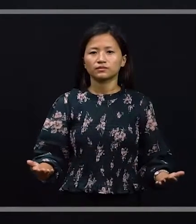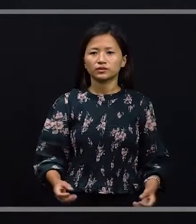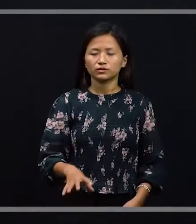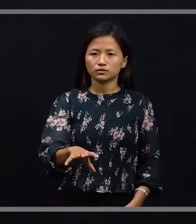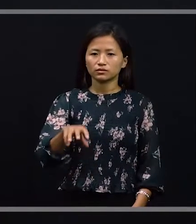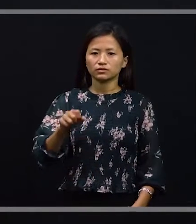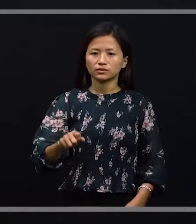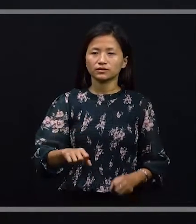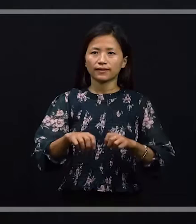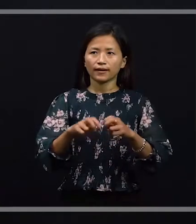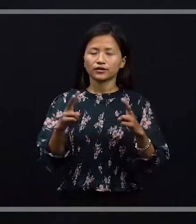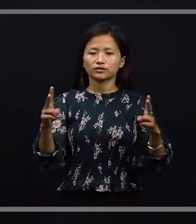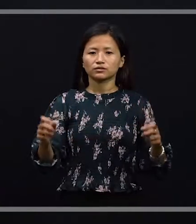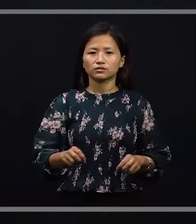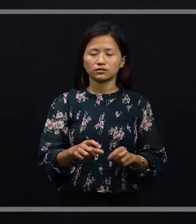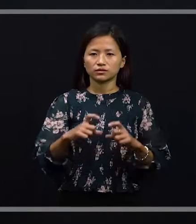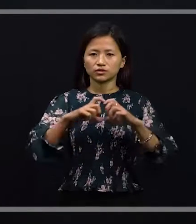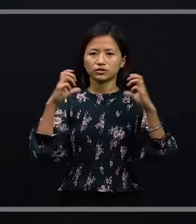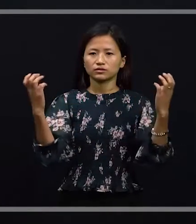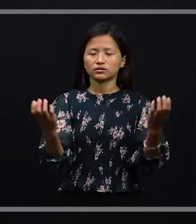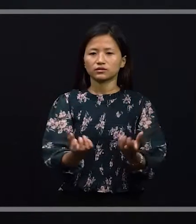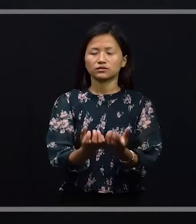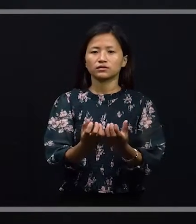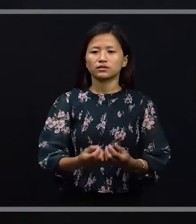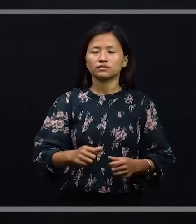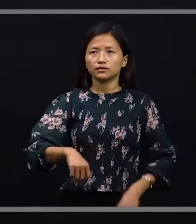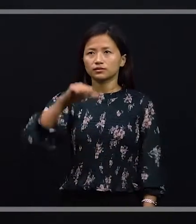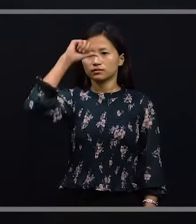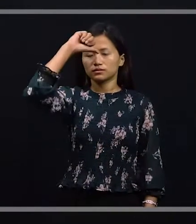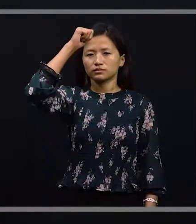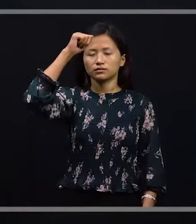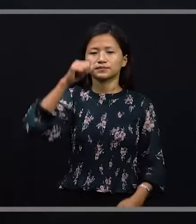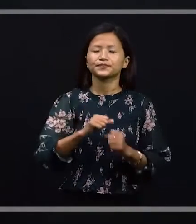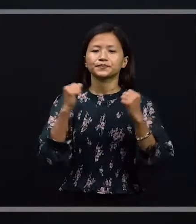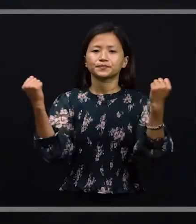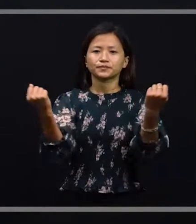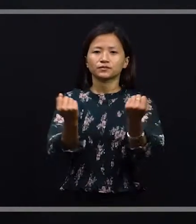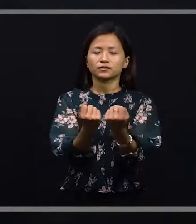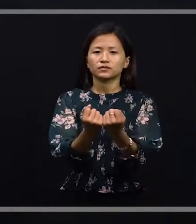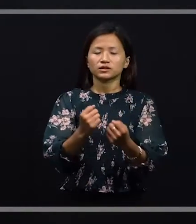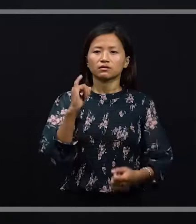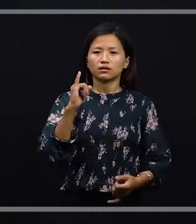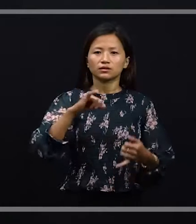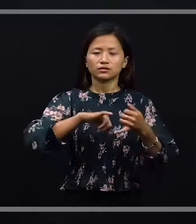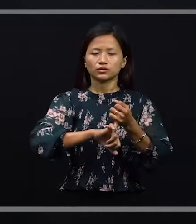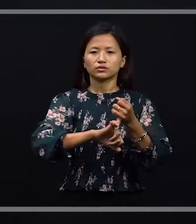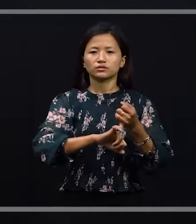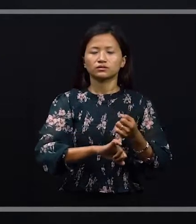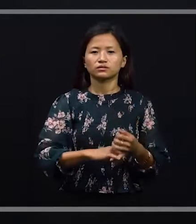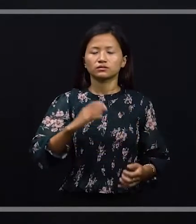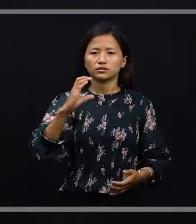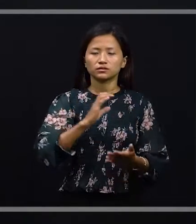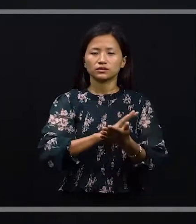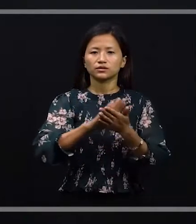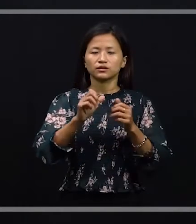female infanticide, right, where the couple, where the husband and the wife, they disliked the girl child, because the moment she